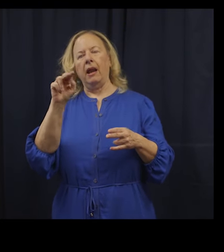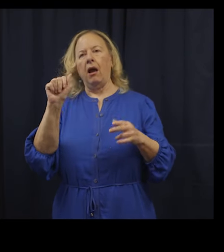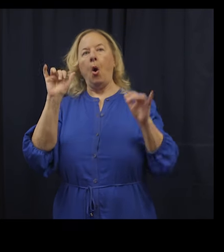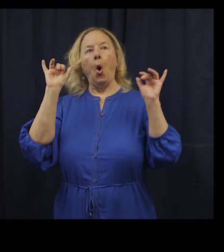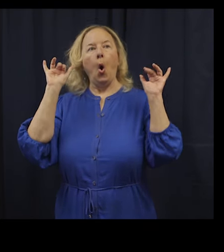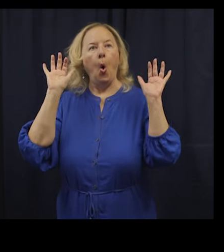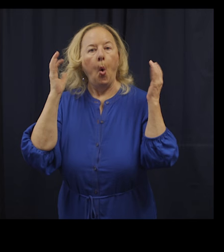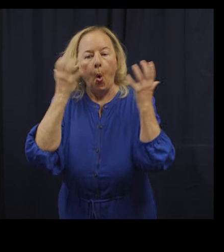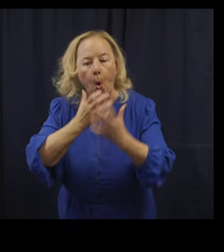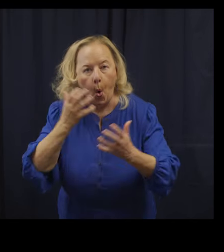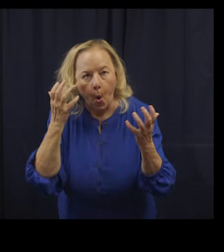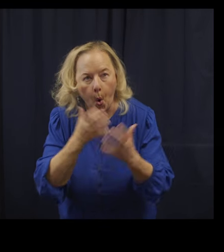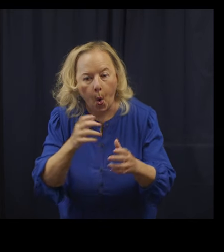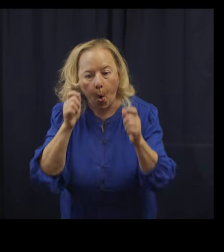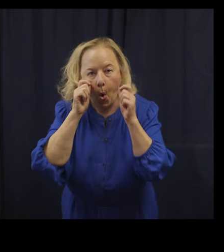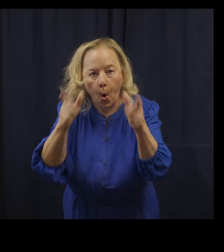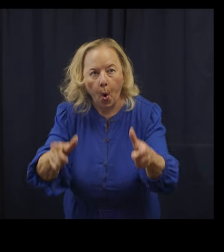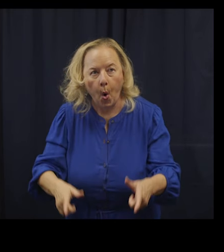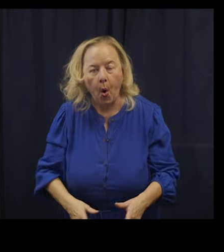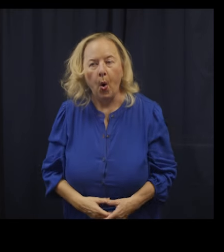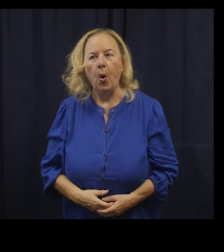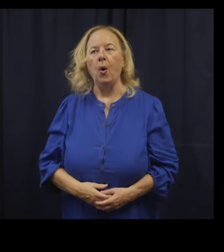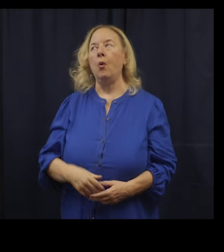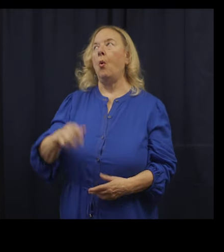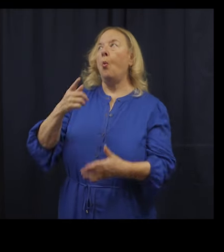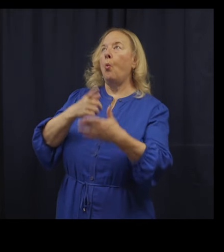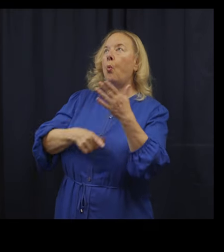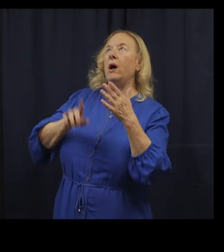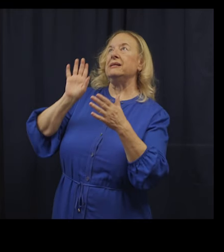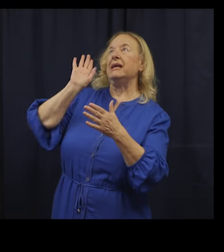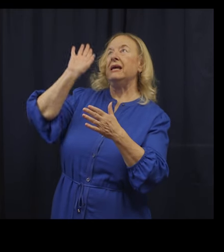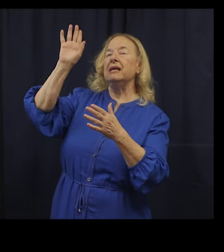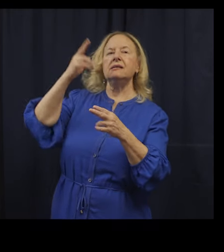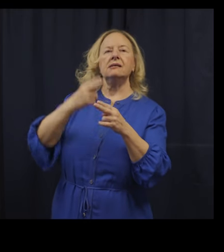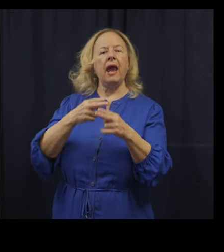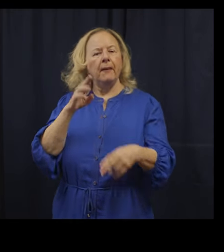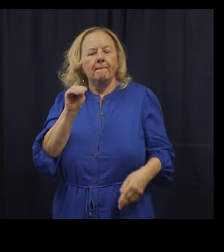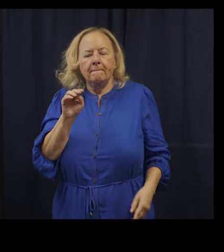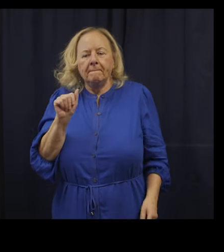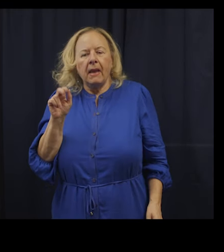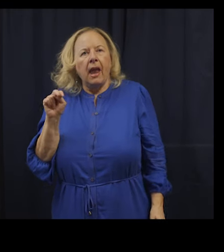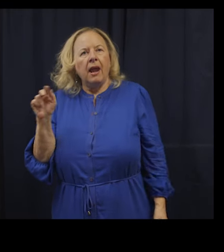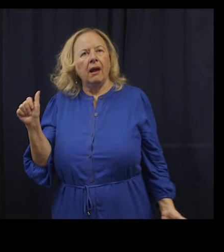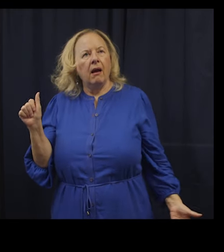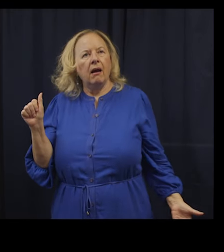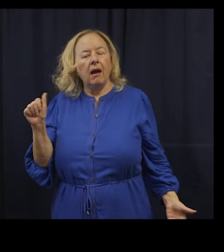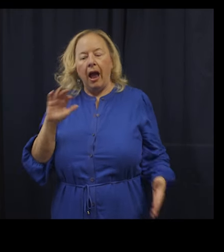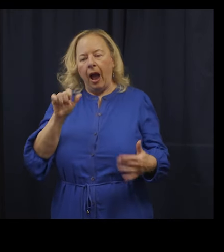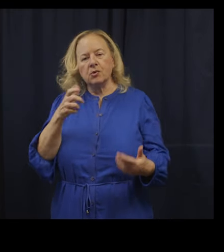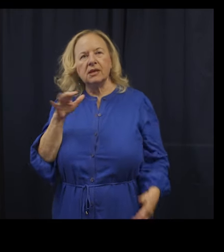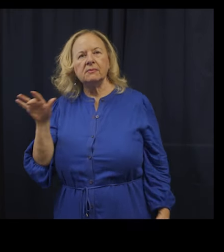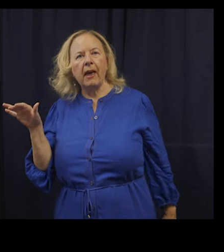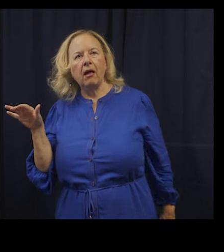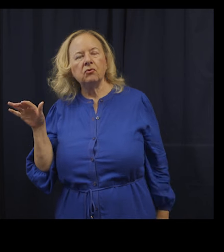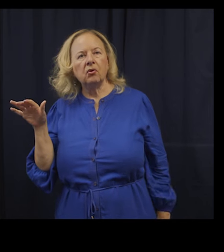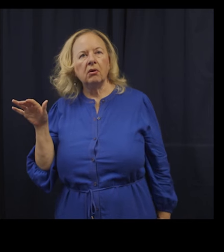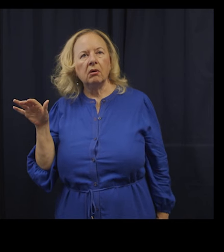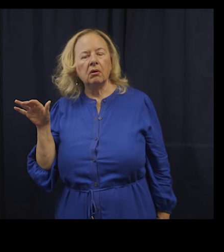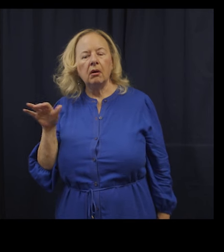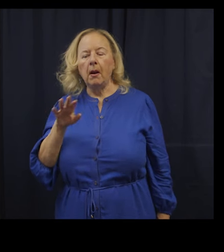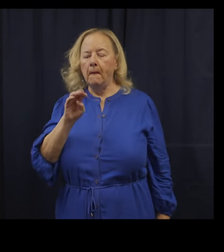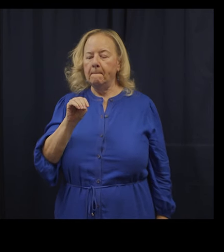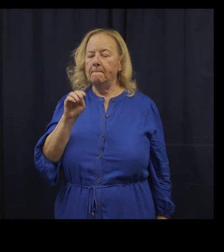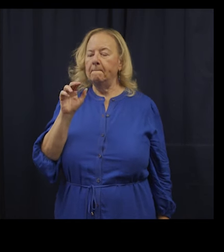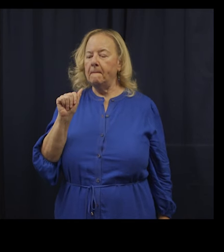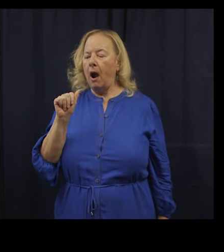eye-opener. So what's his name? Manna. And how is it spelled?